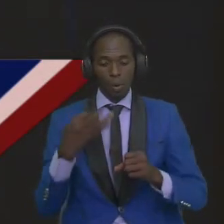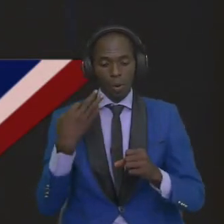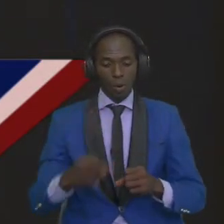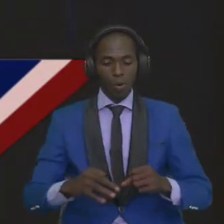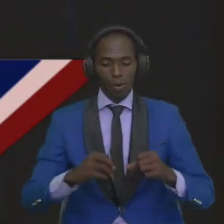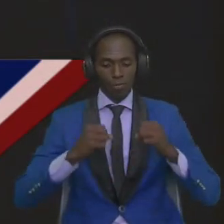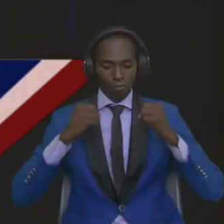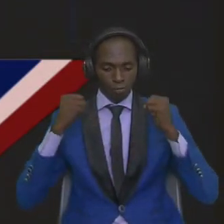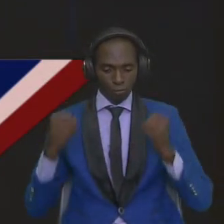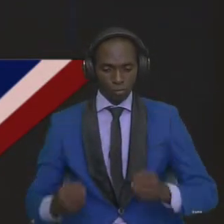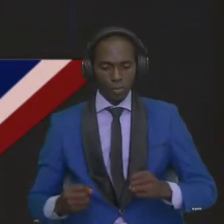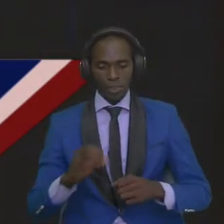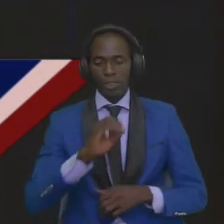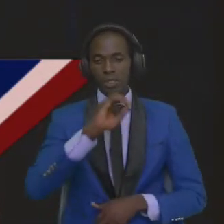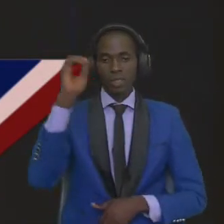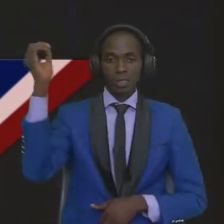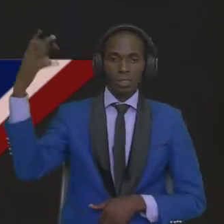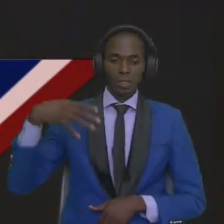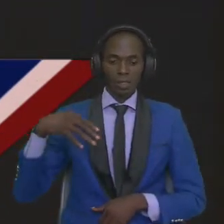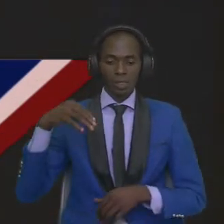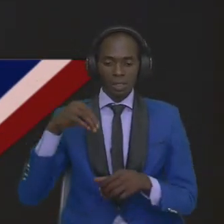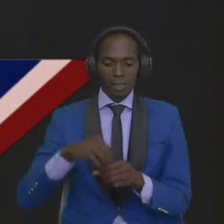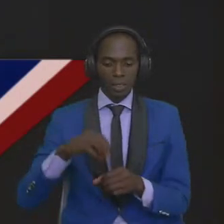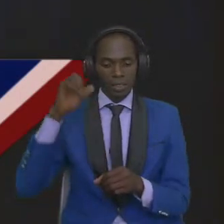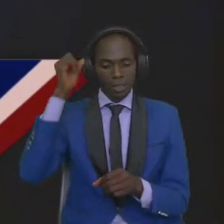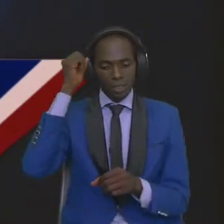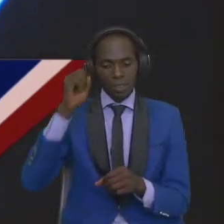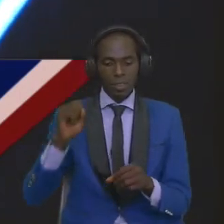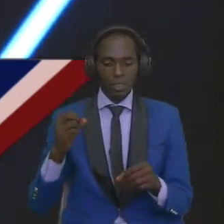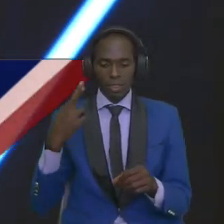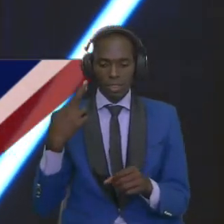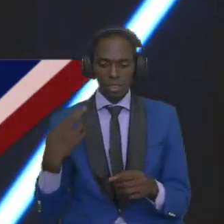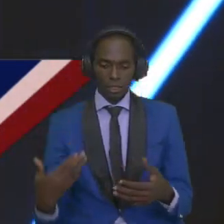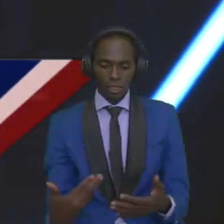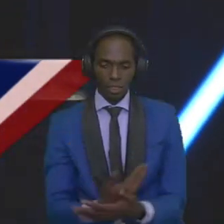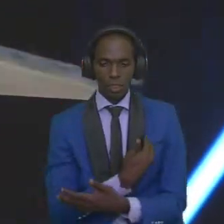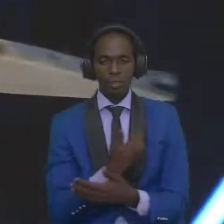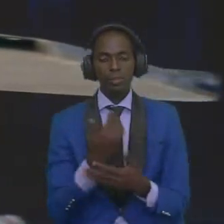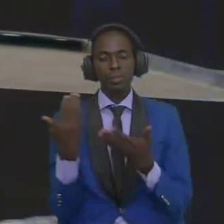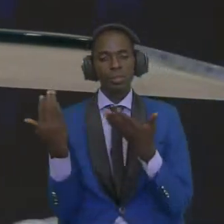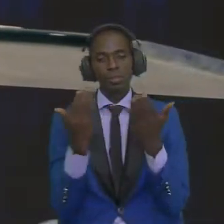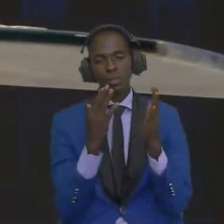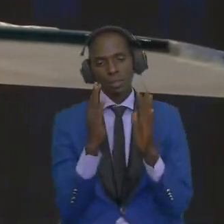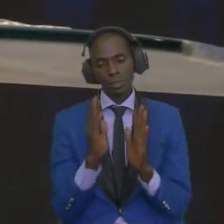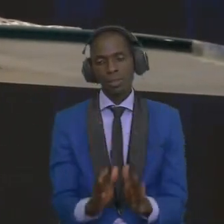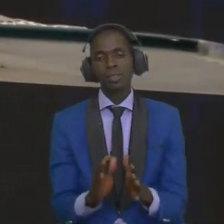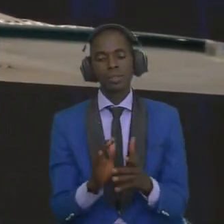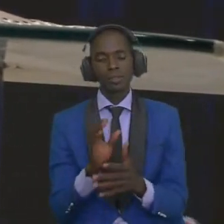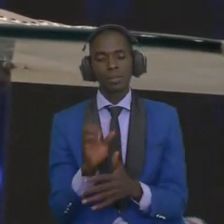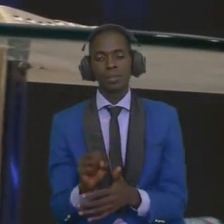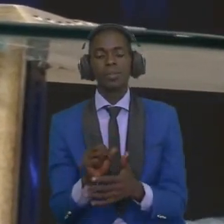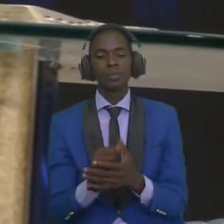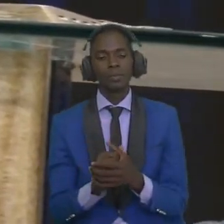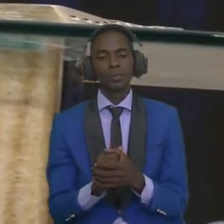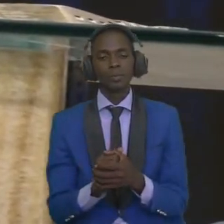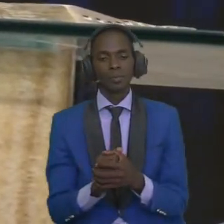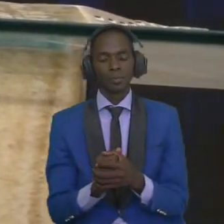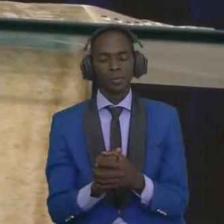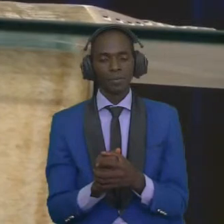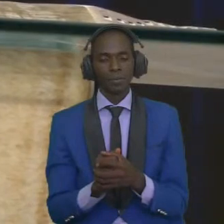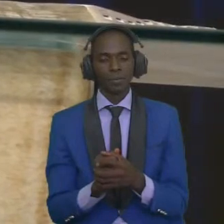because we're renewed, the power of the grace of God keeps on working